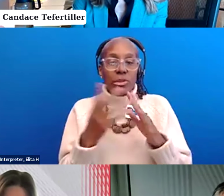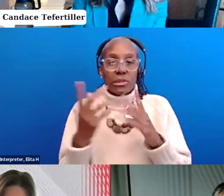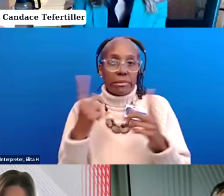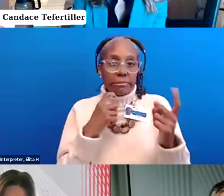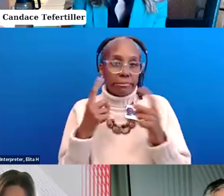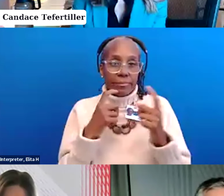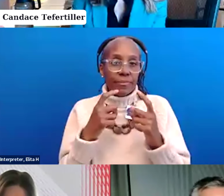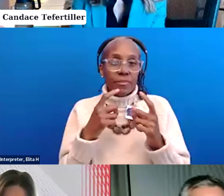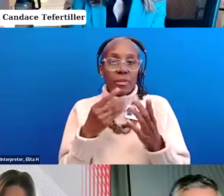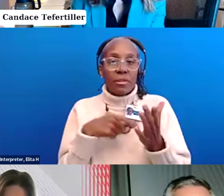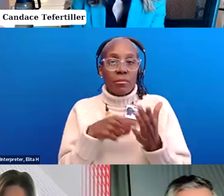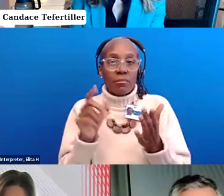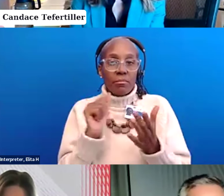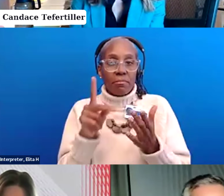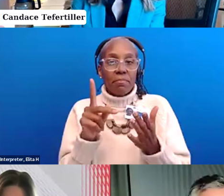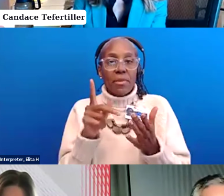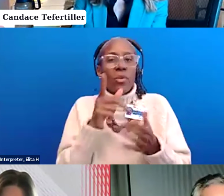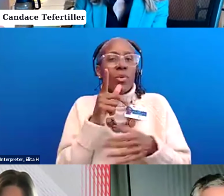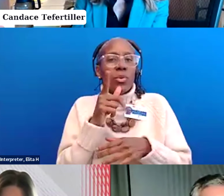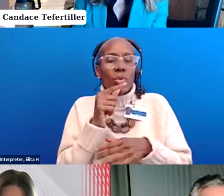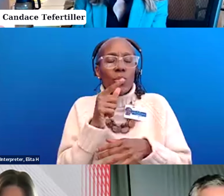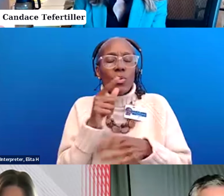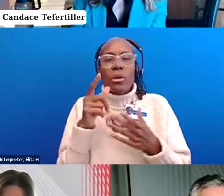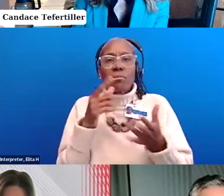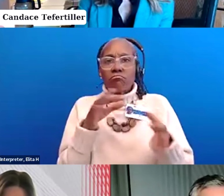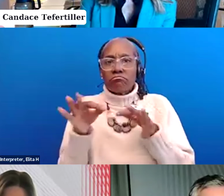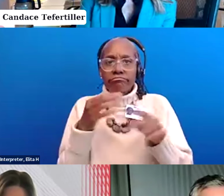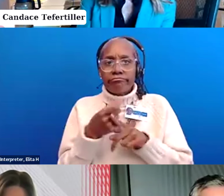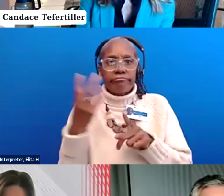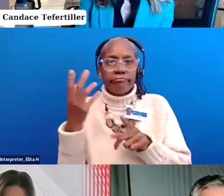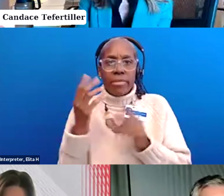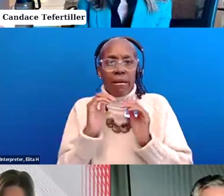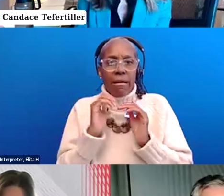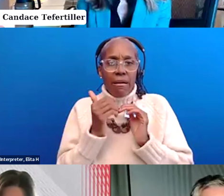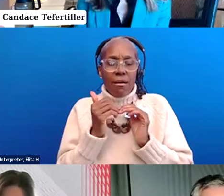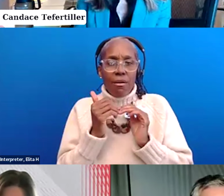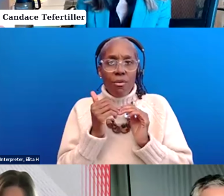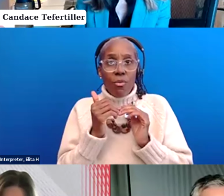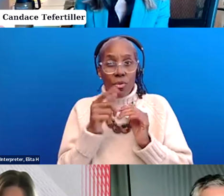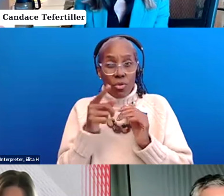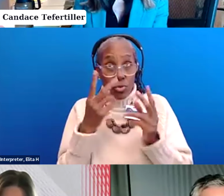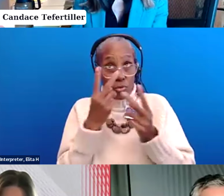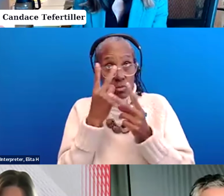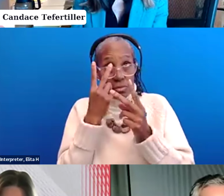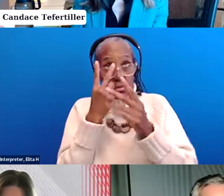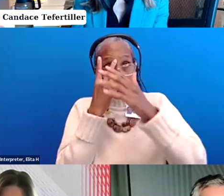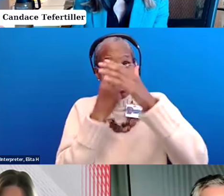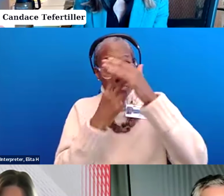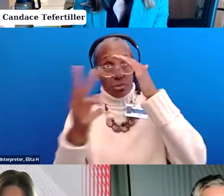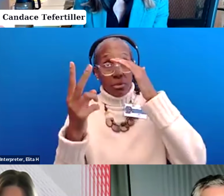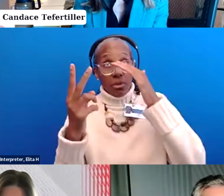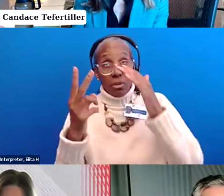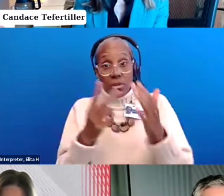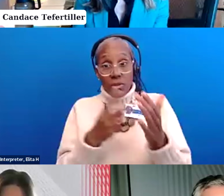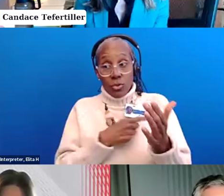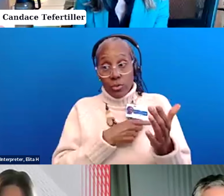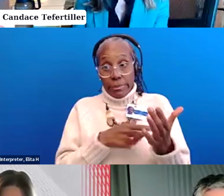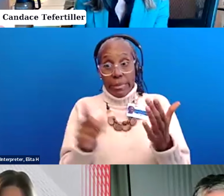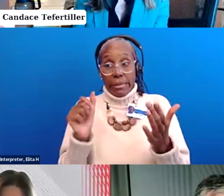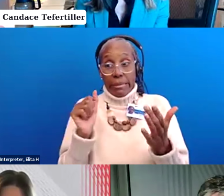is reimbursement. Maybe just walking through a little bit of how you foresee potential reimbursement of